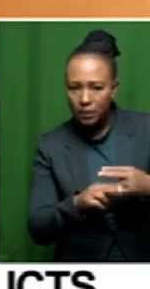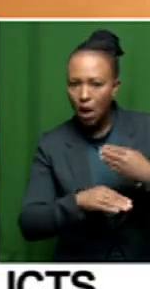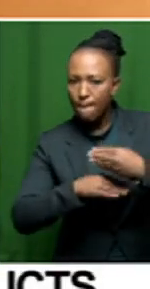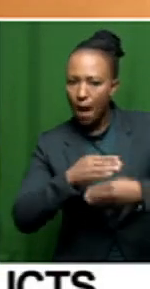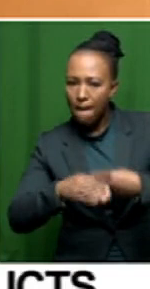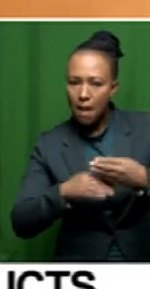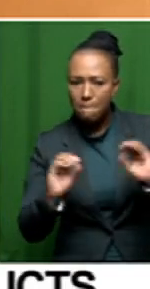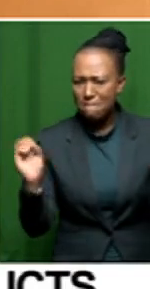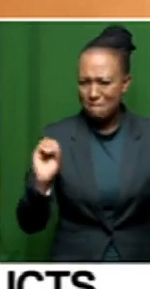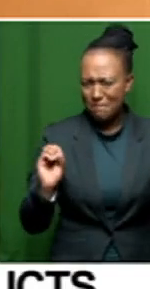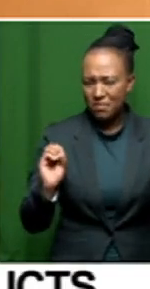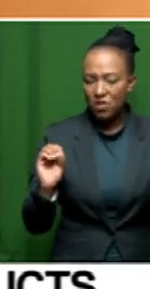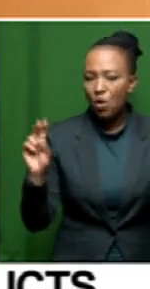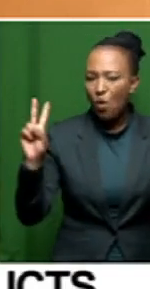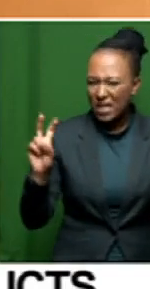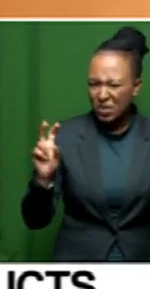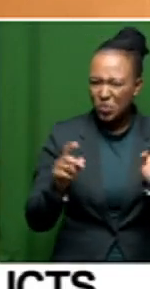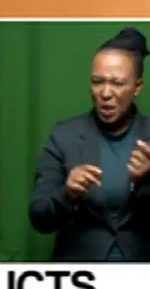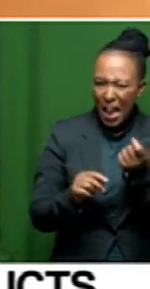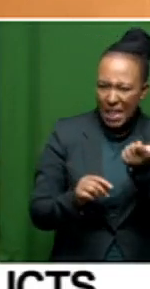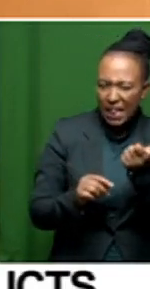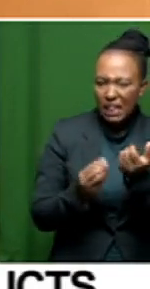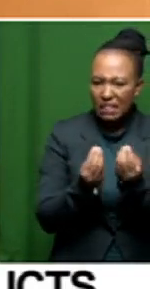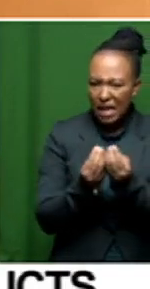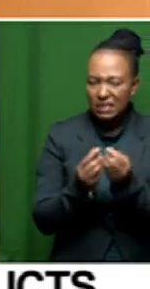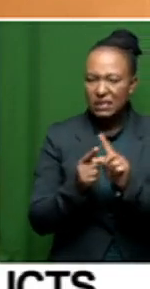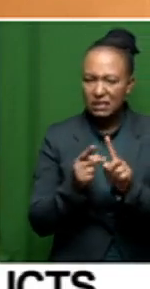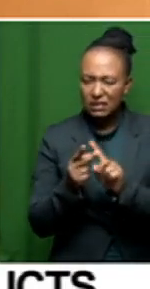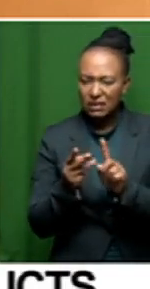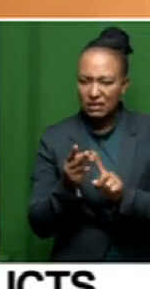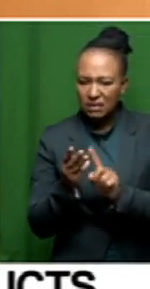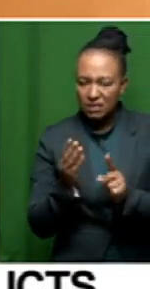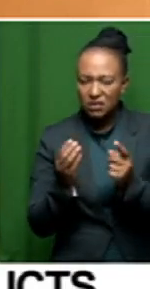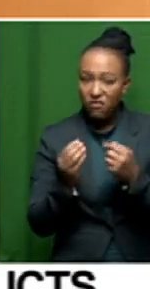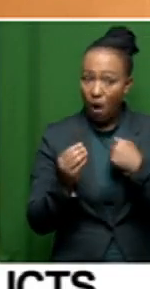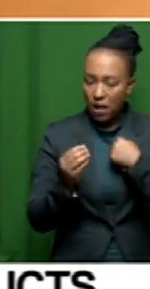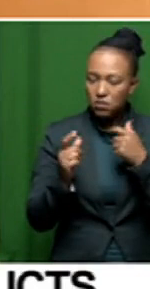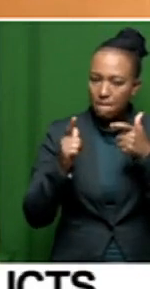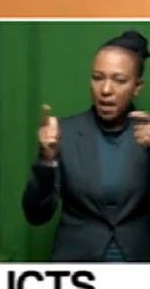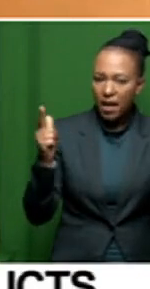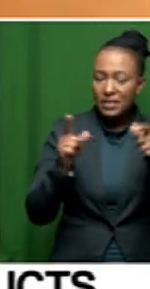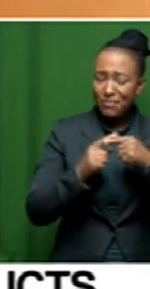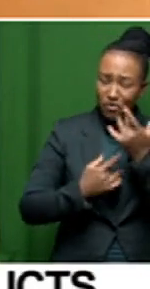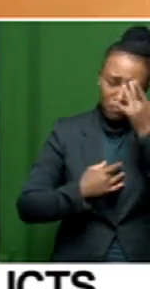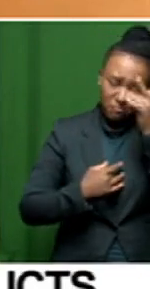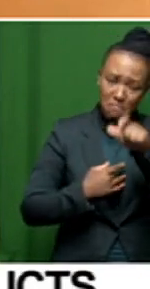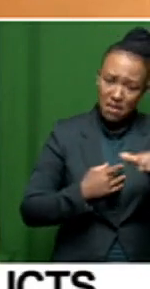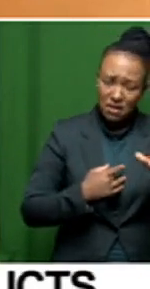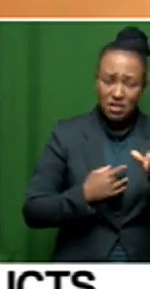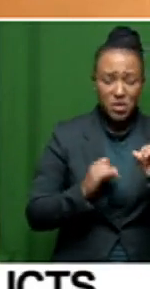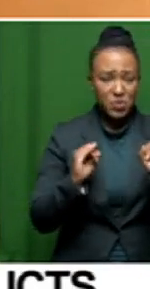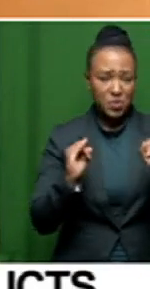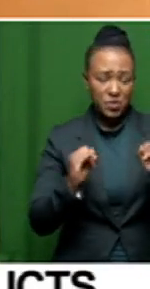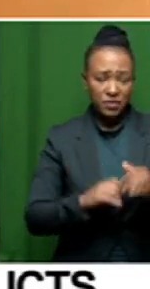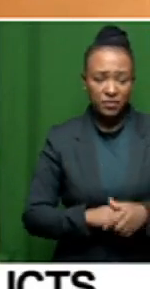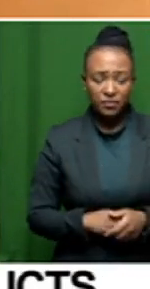paper. So all those small things is too big to us and the patient also. And